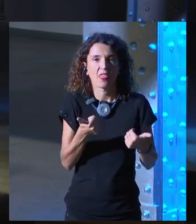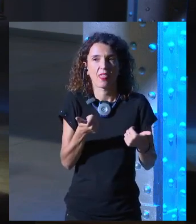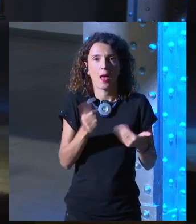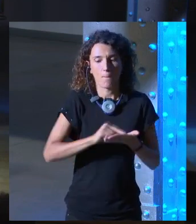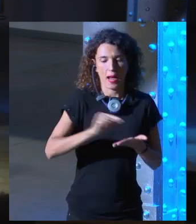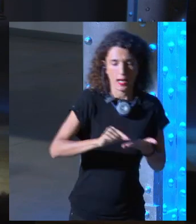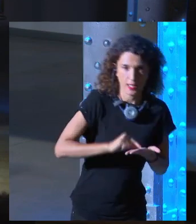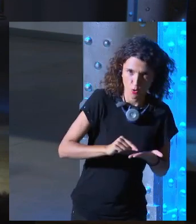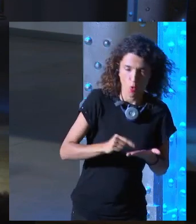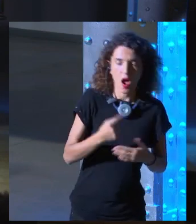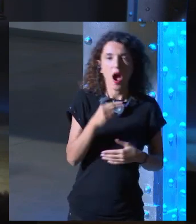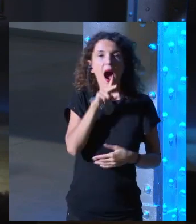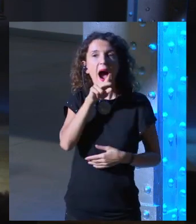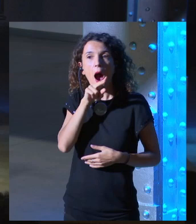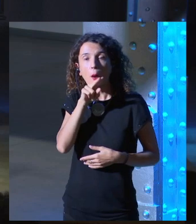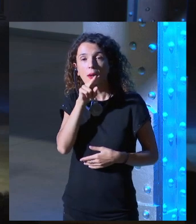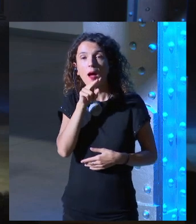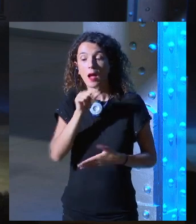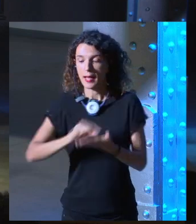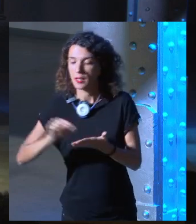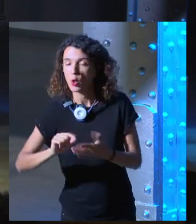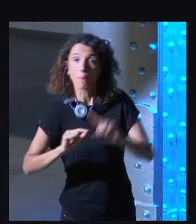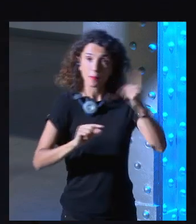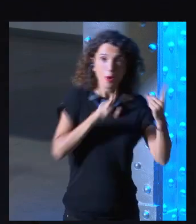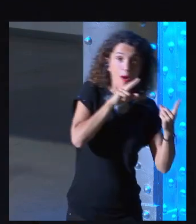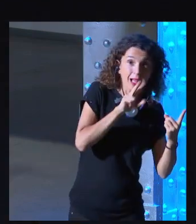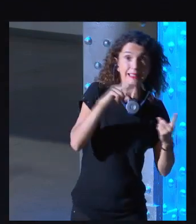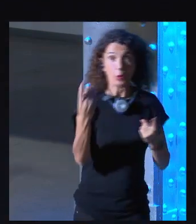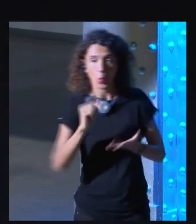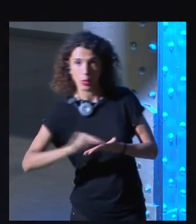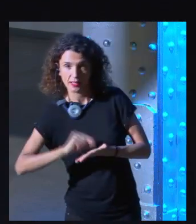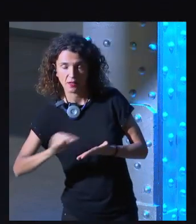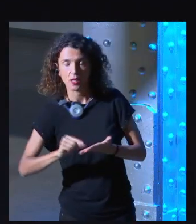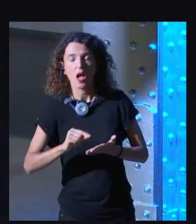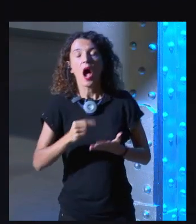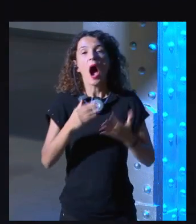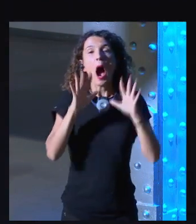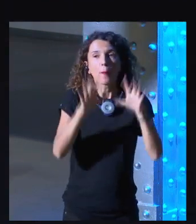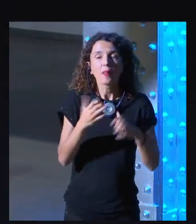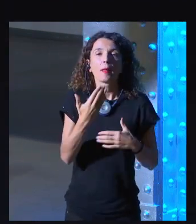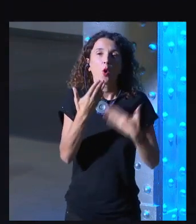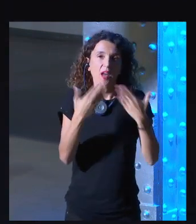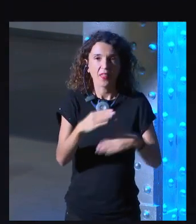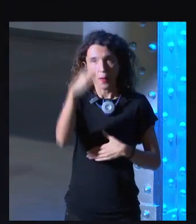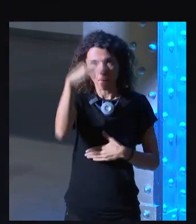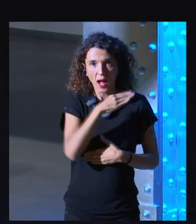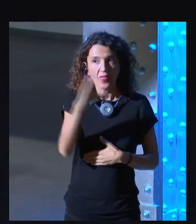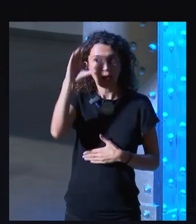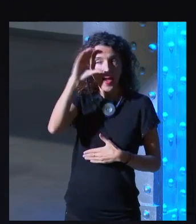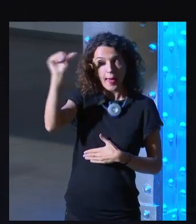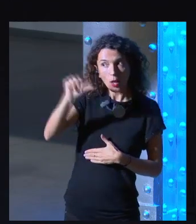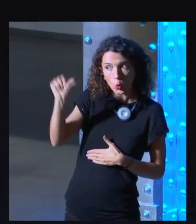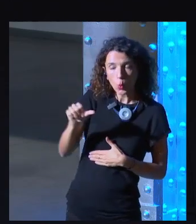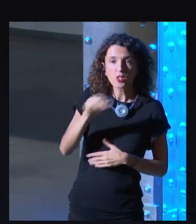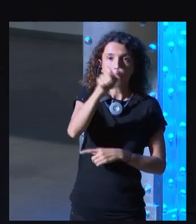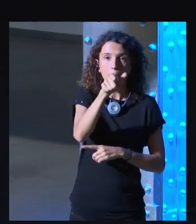speak before we learn to write. We learn by listening to our mother, to our brothers and sisters, to people around us.